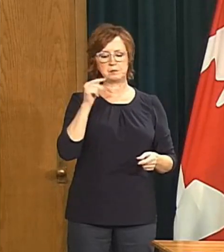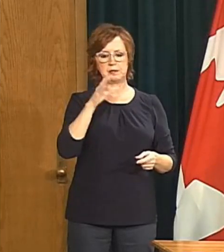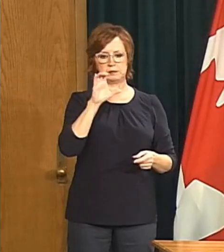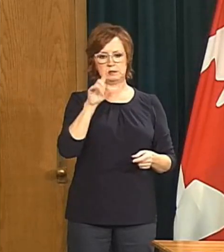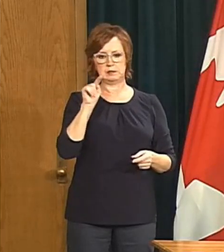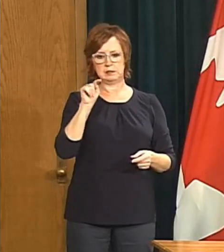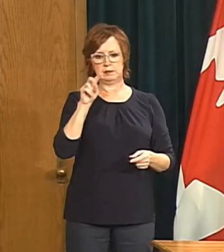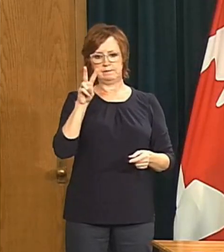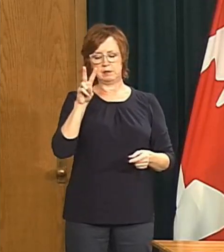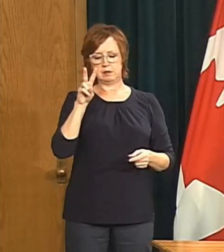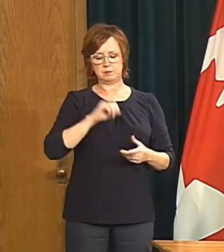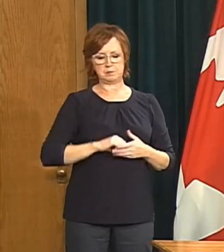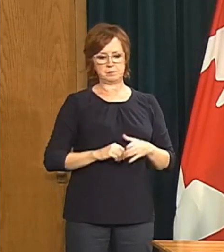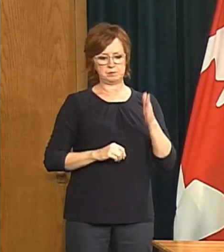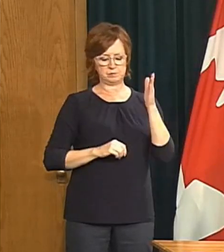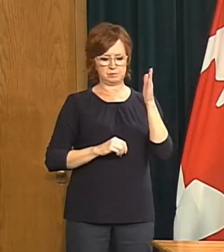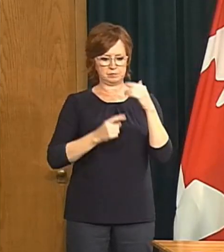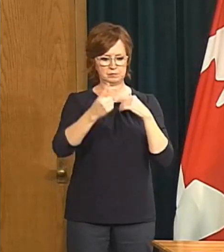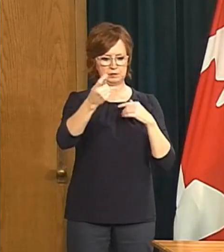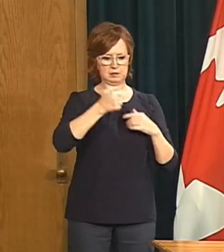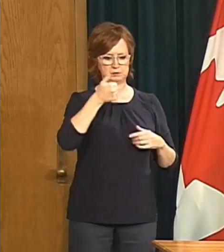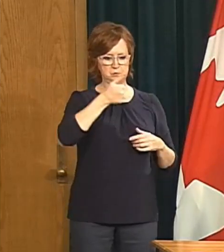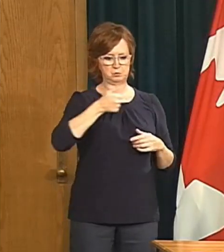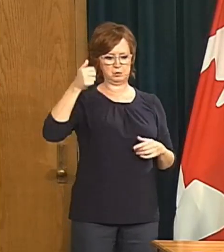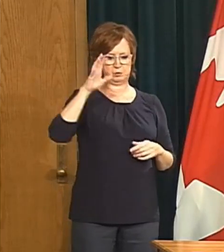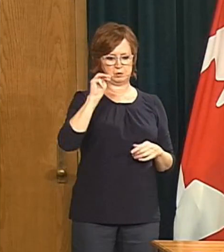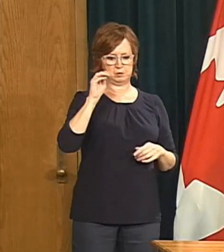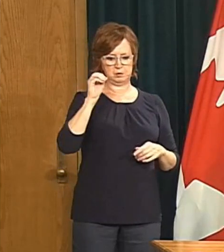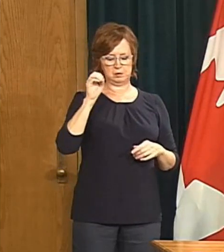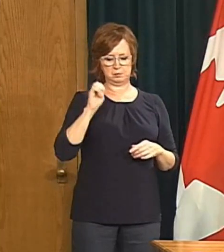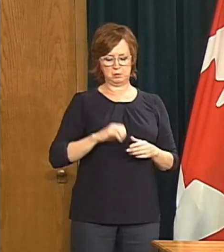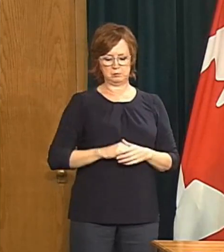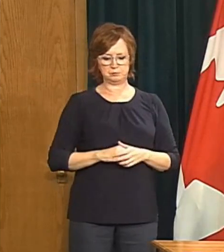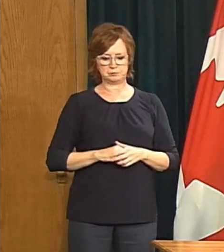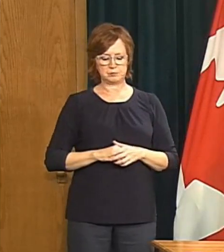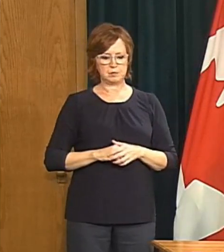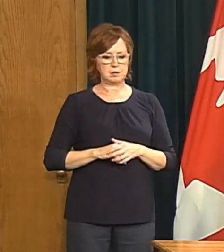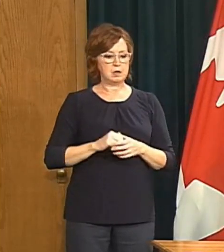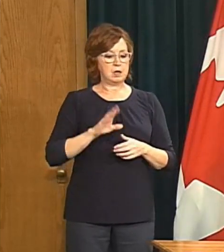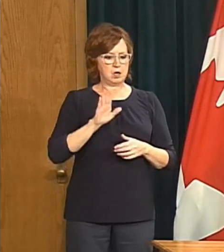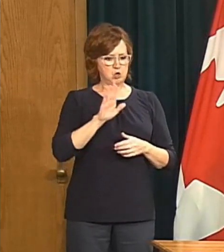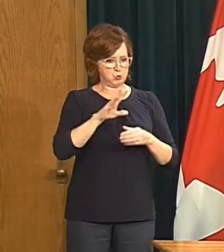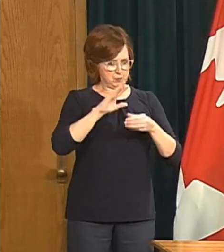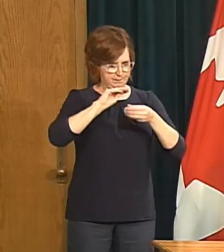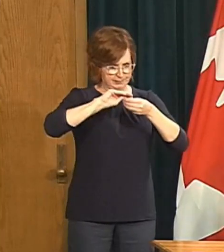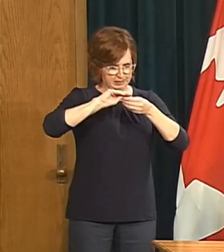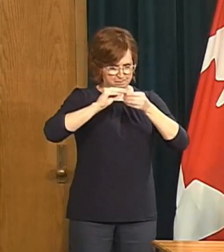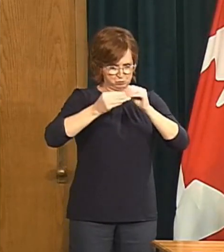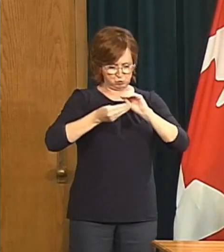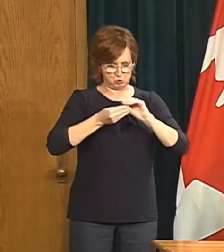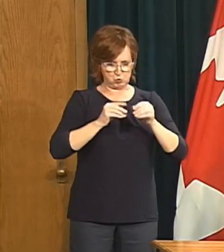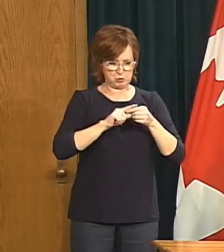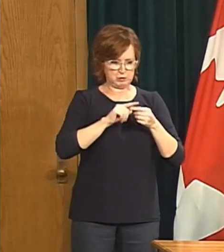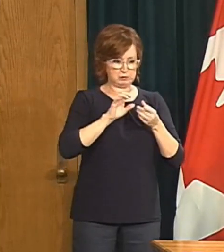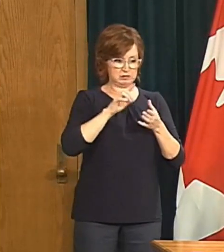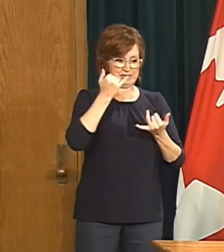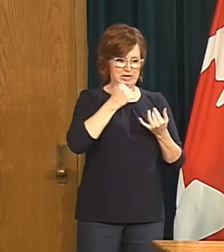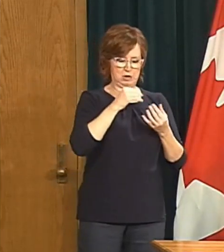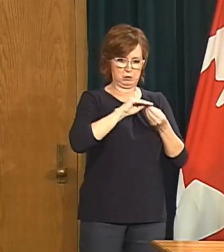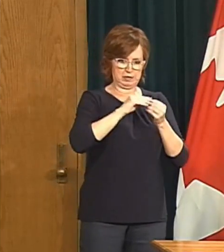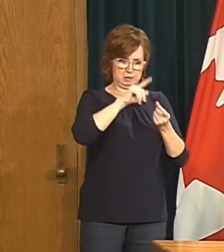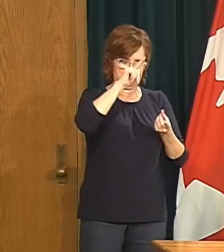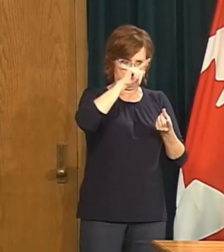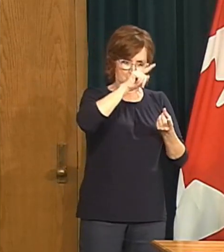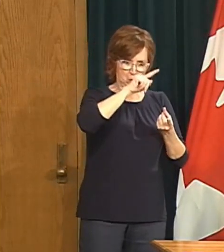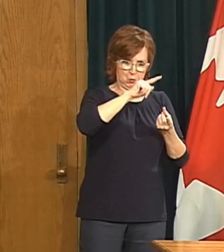Hi, Premier. I'm just wondering what kind of case numbers you need to see to start implementing that plan